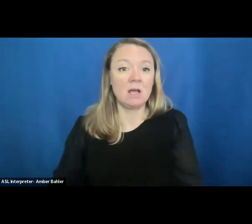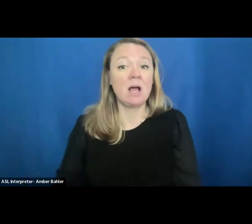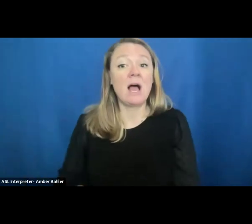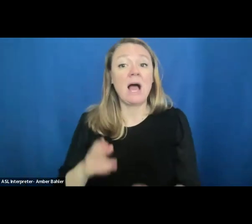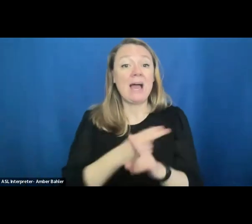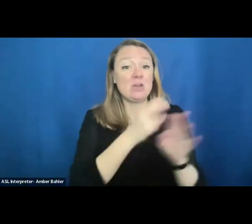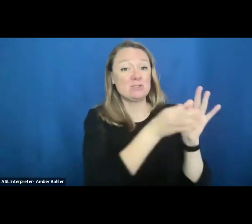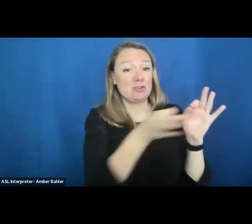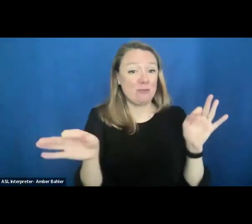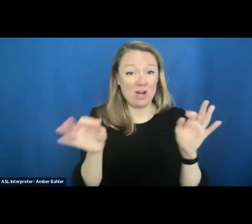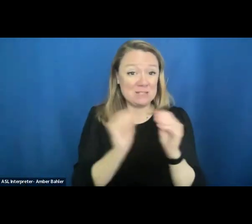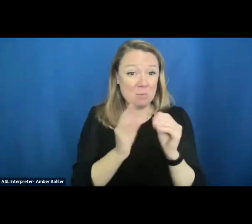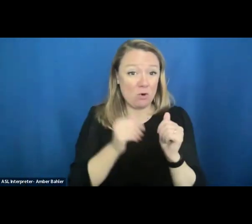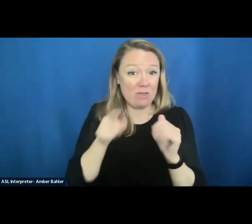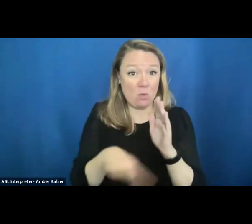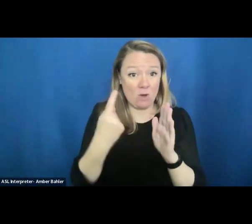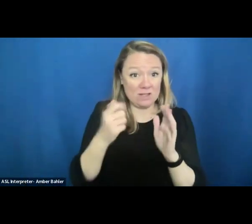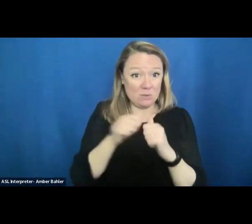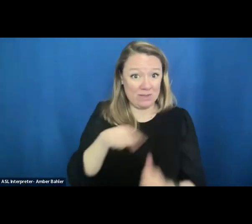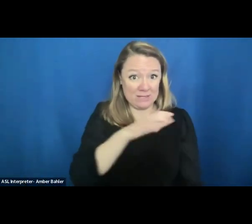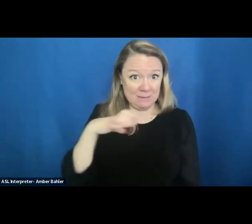for us to assume that we are addressing